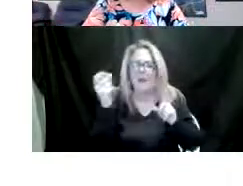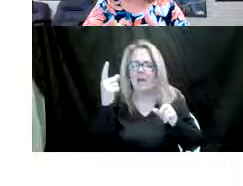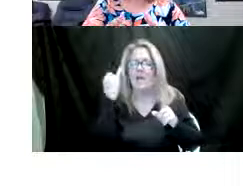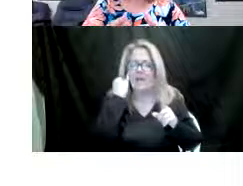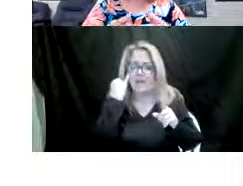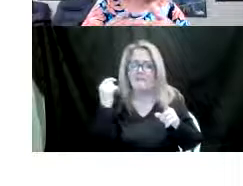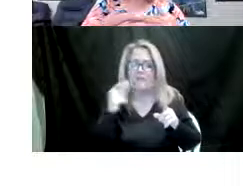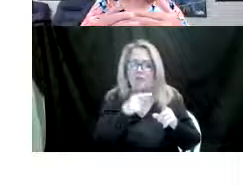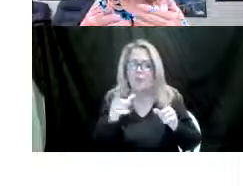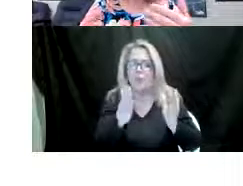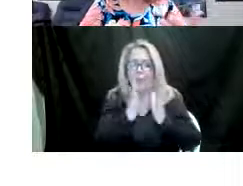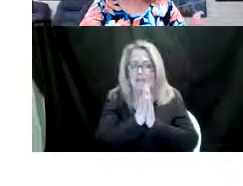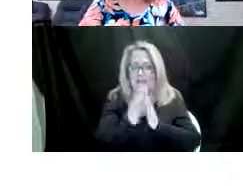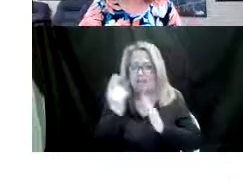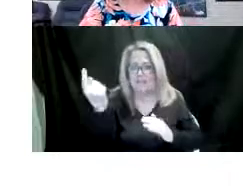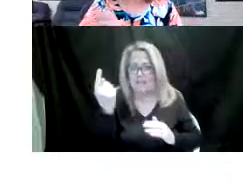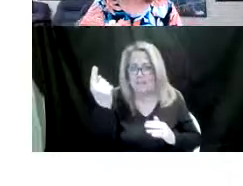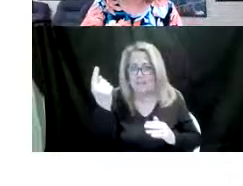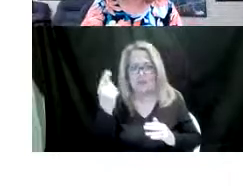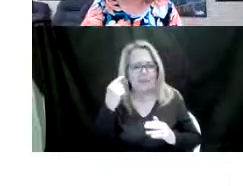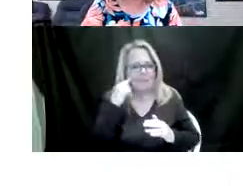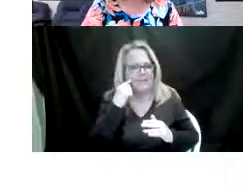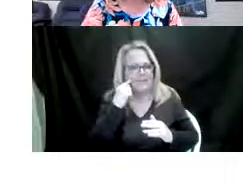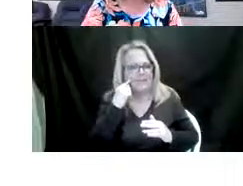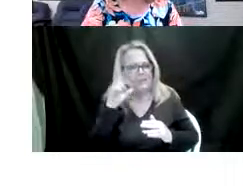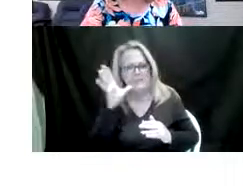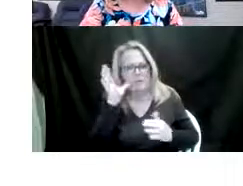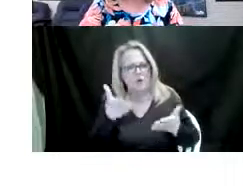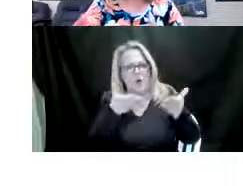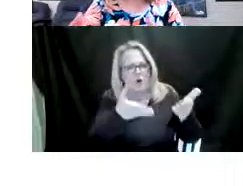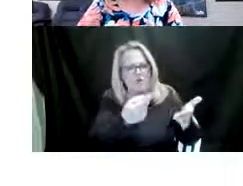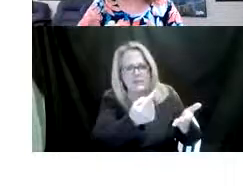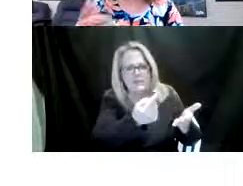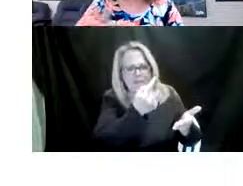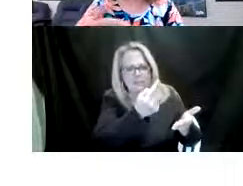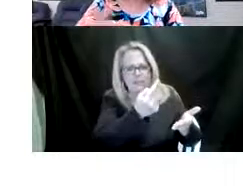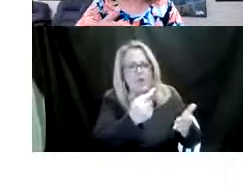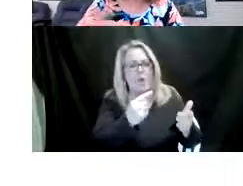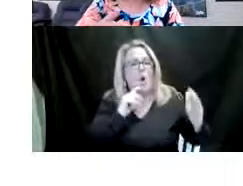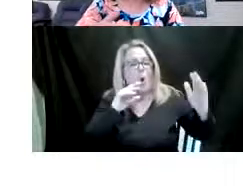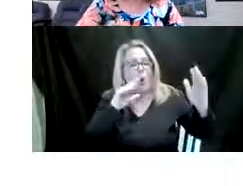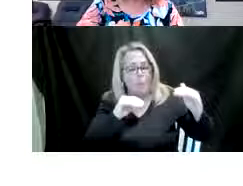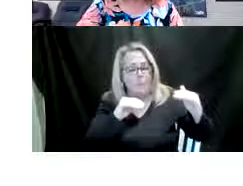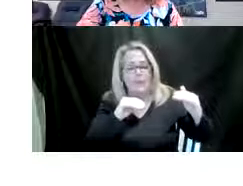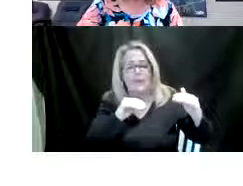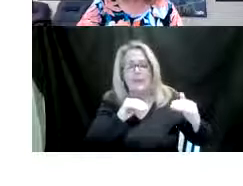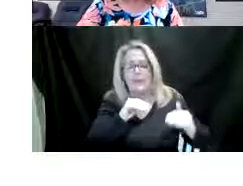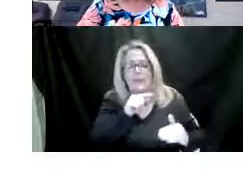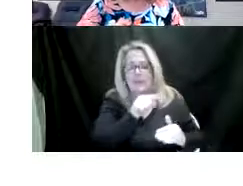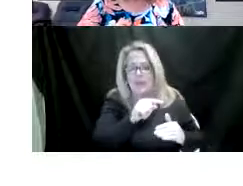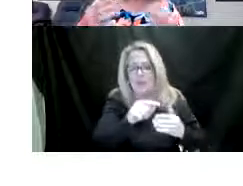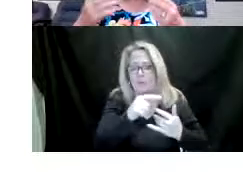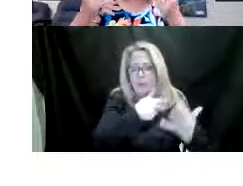requesting something, and in this case, I think she was asking, or she was offering something and hoping that her child would interact with